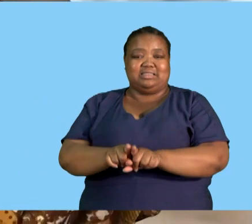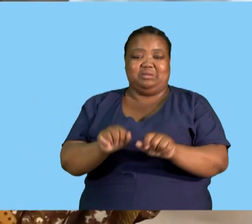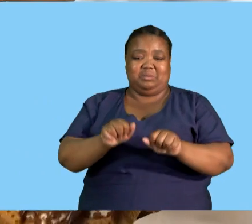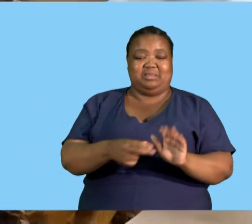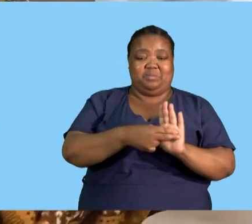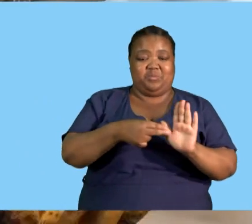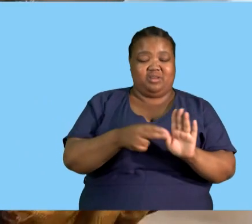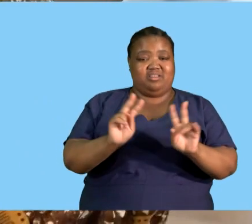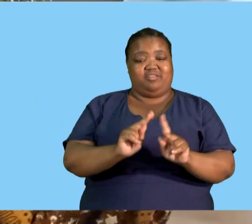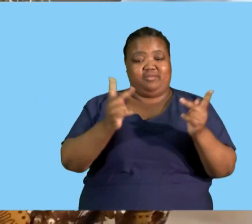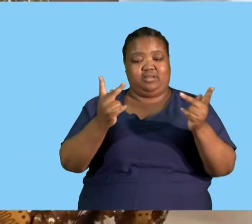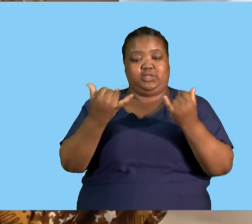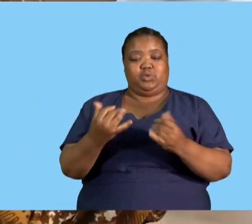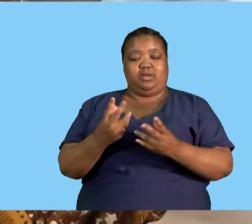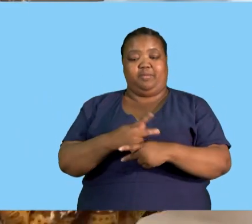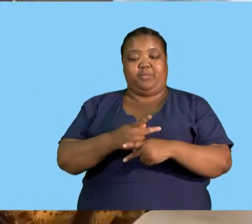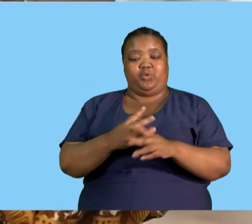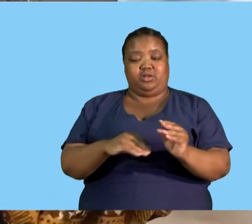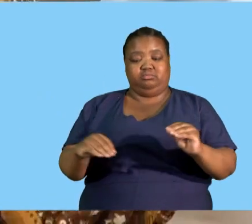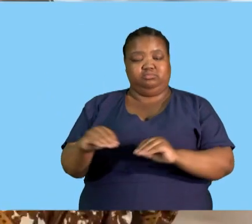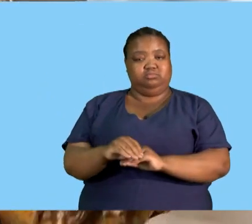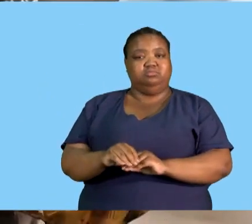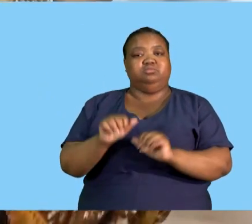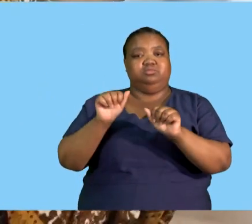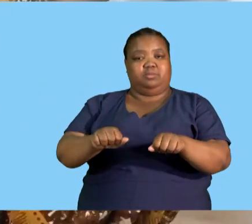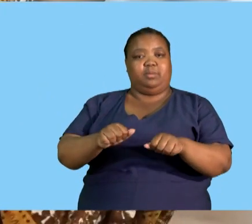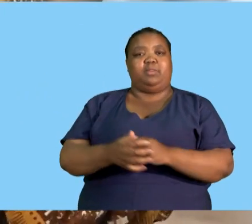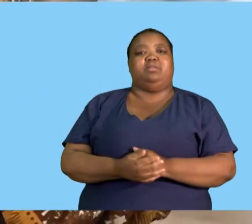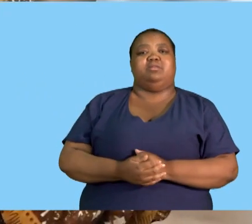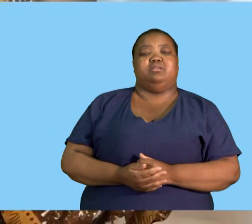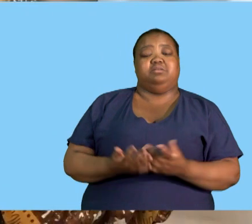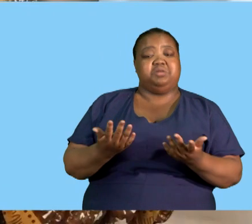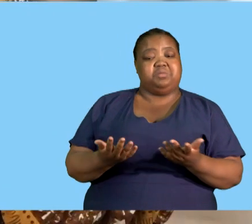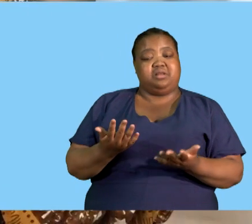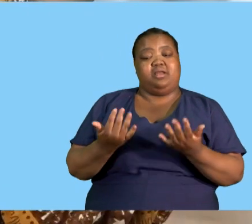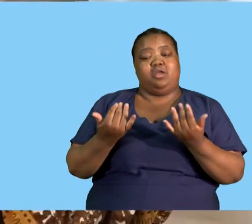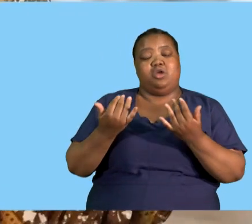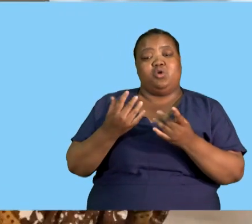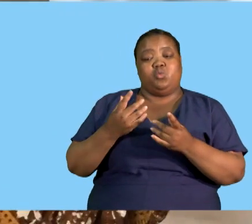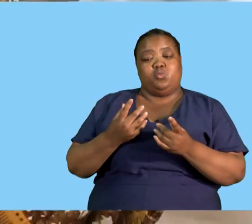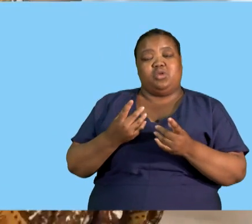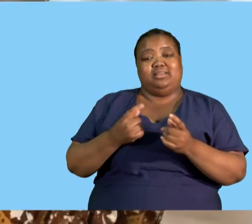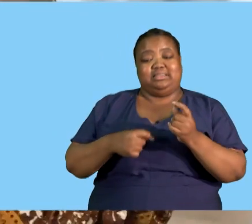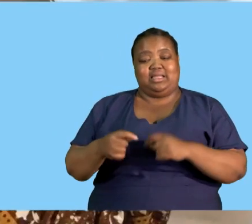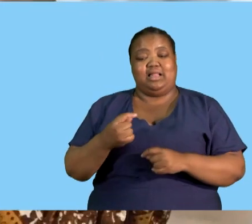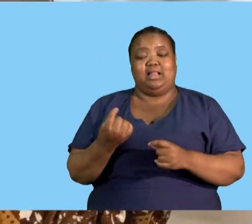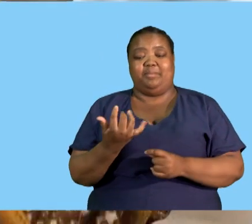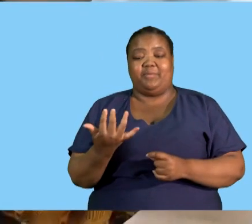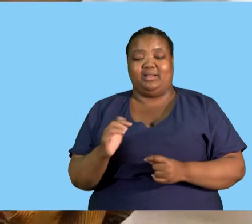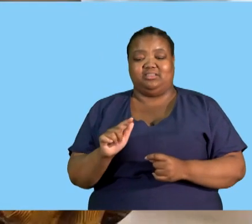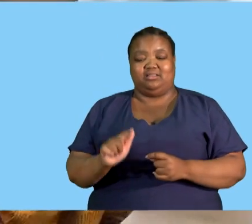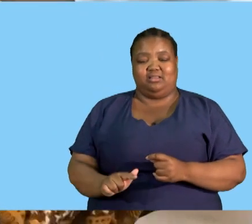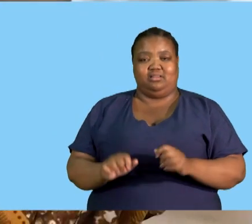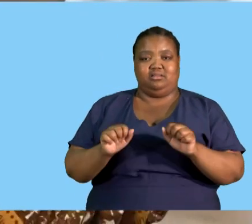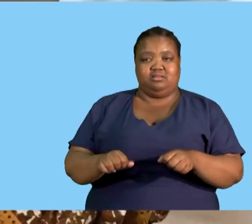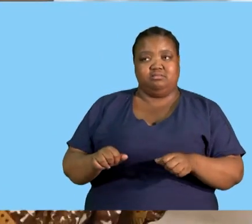same brand, but it's a substitute product. So we're saying it can be sold at maybe a cheaper price. So instead